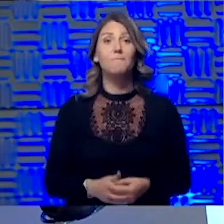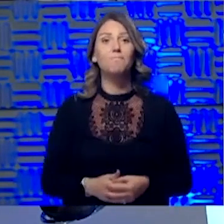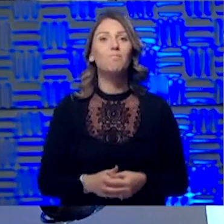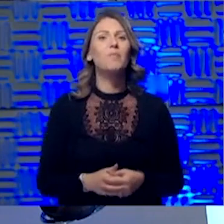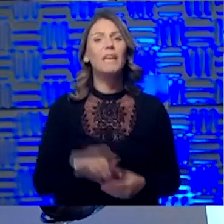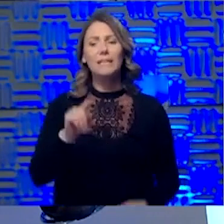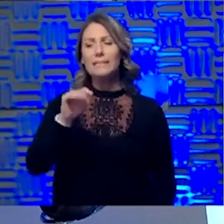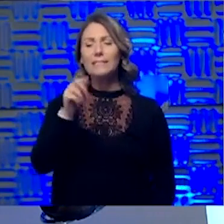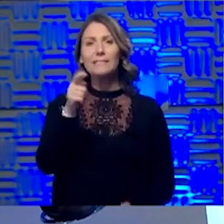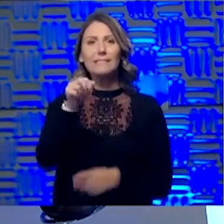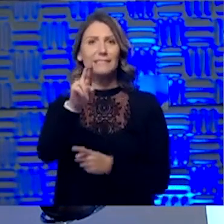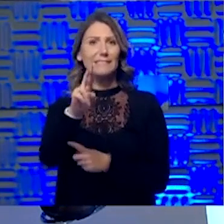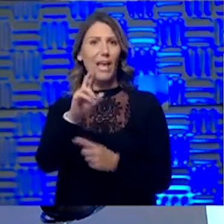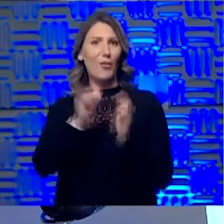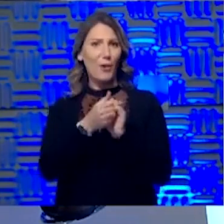on?